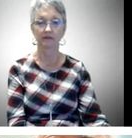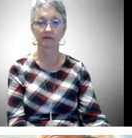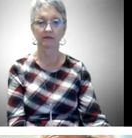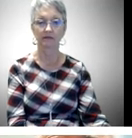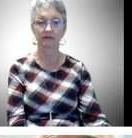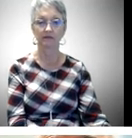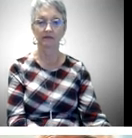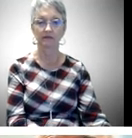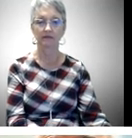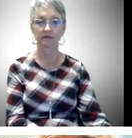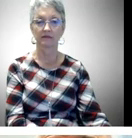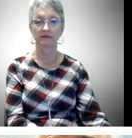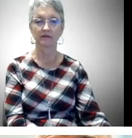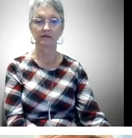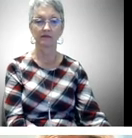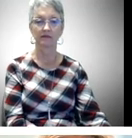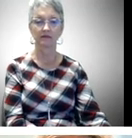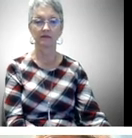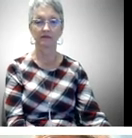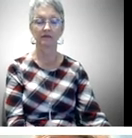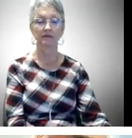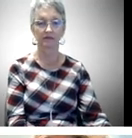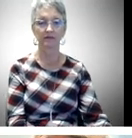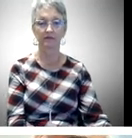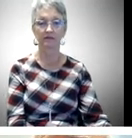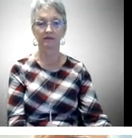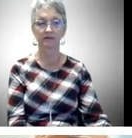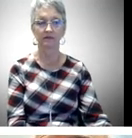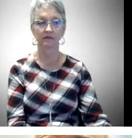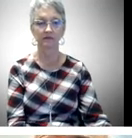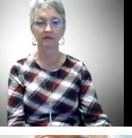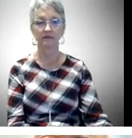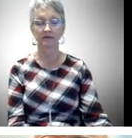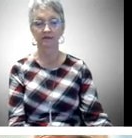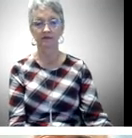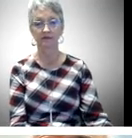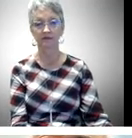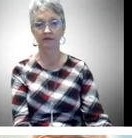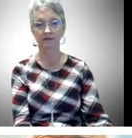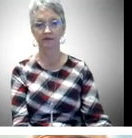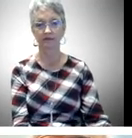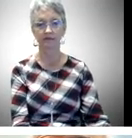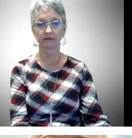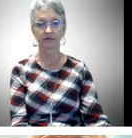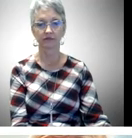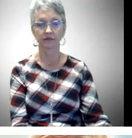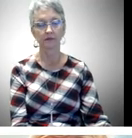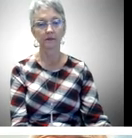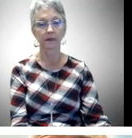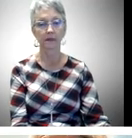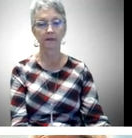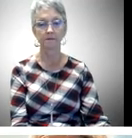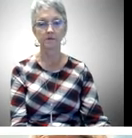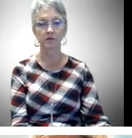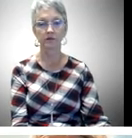with a disability from being abused or neglected? I don't think so. One of the things that we got in the Bill